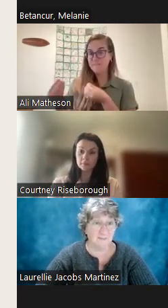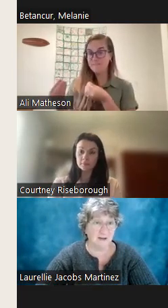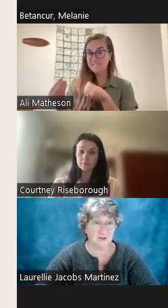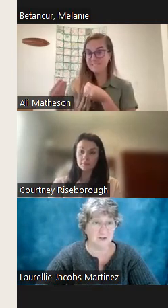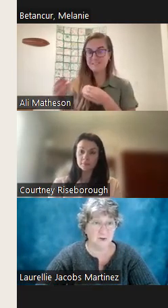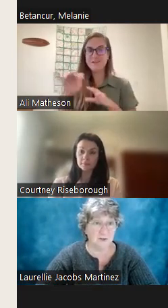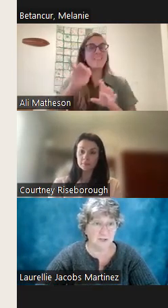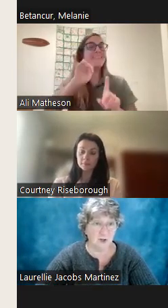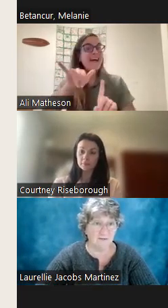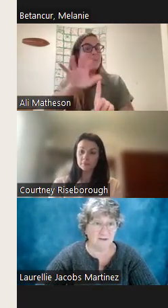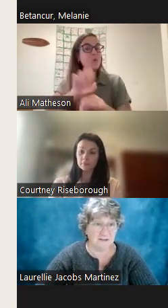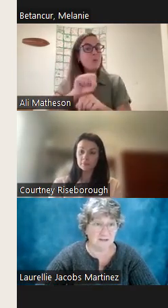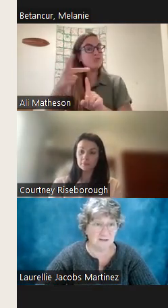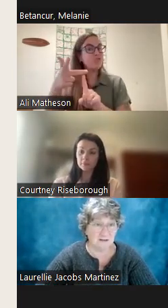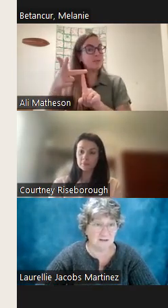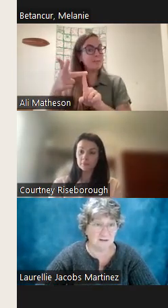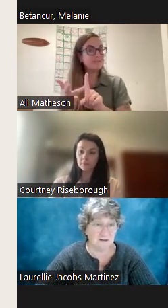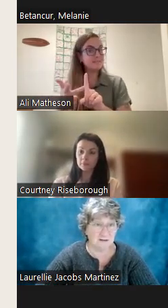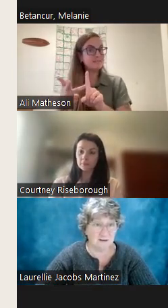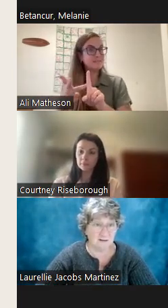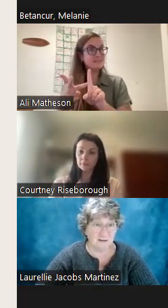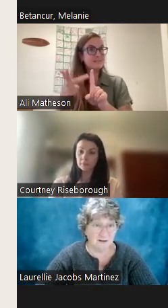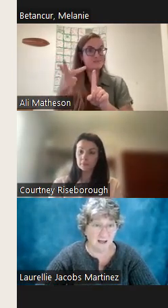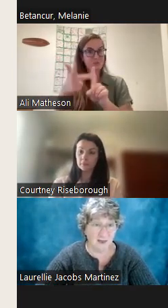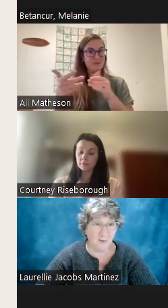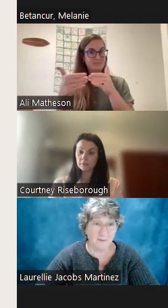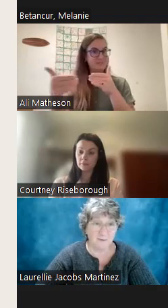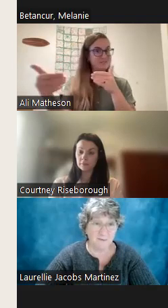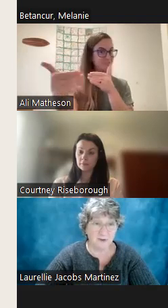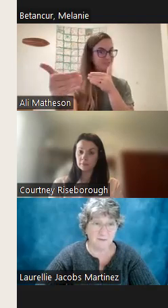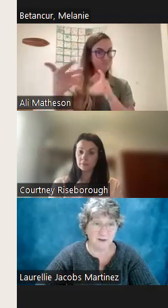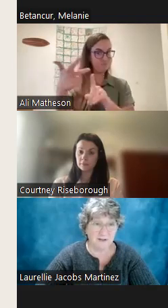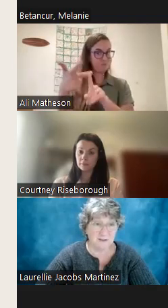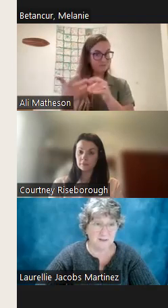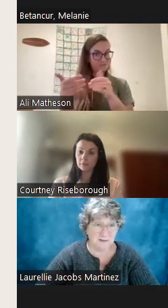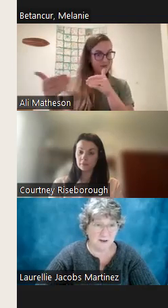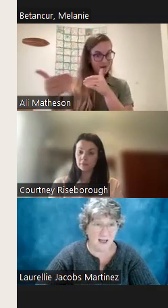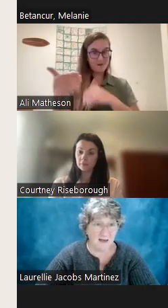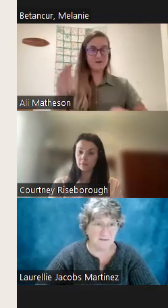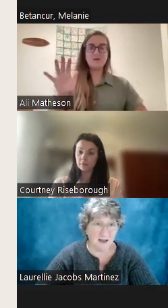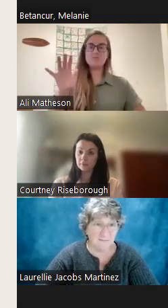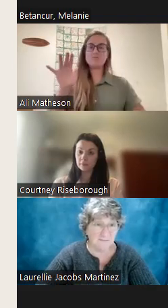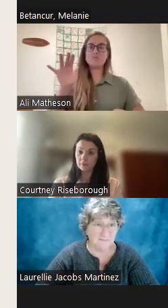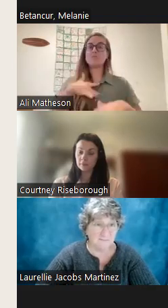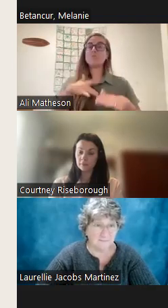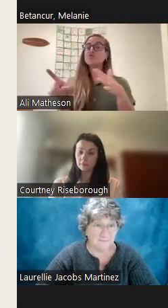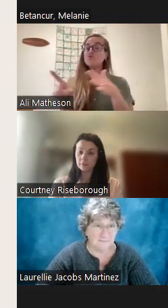then the patient shows up to the office and that appointment was booked 3 months ahead of